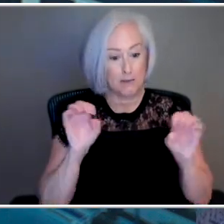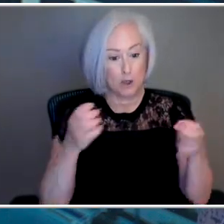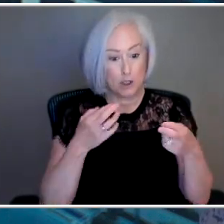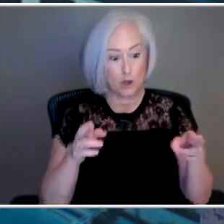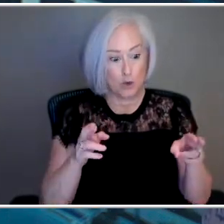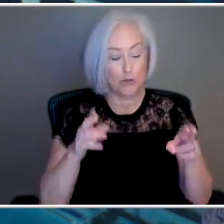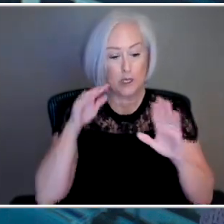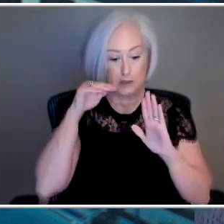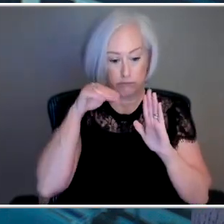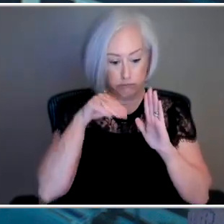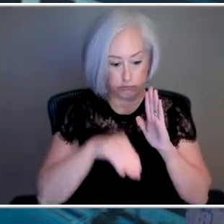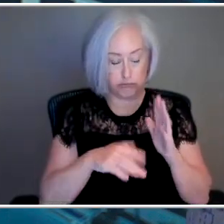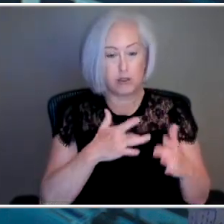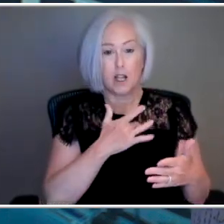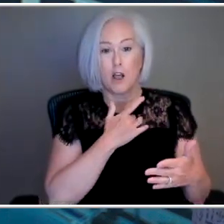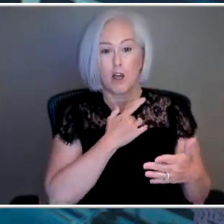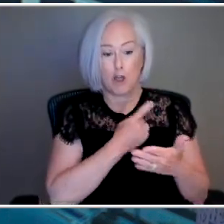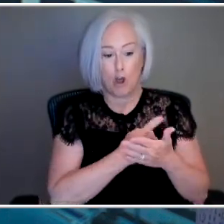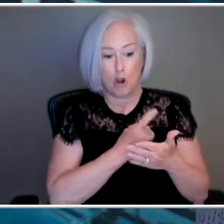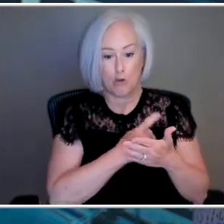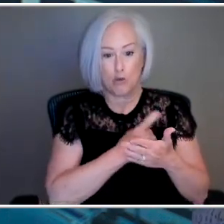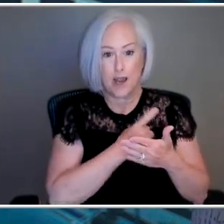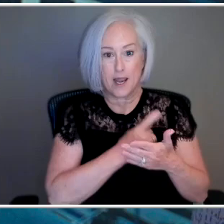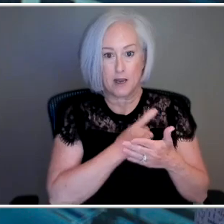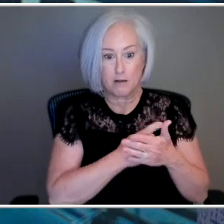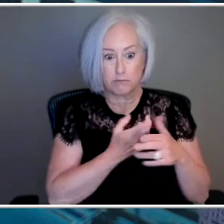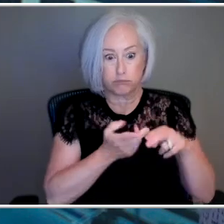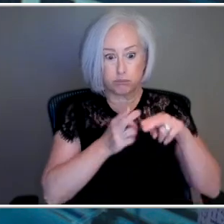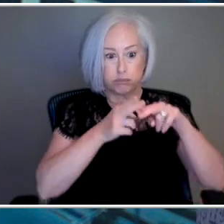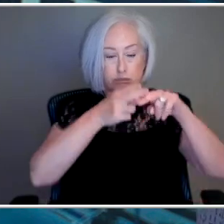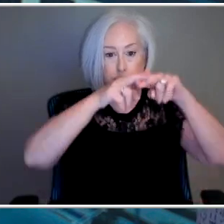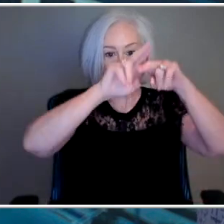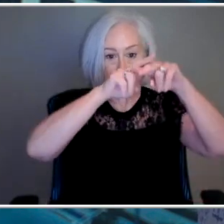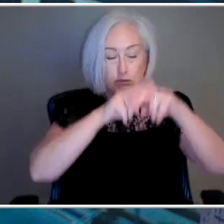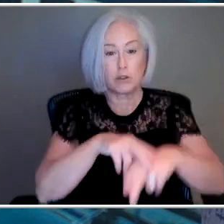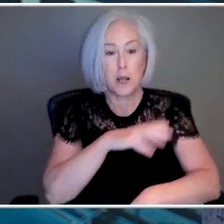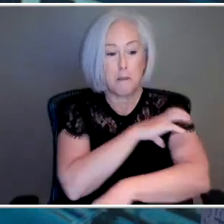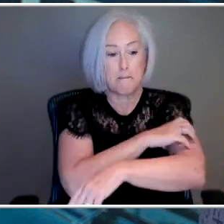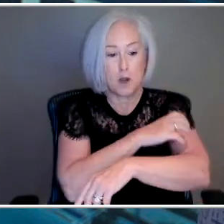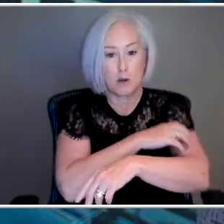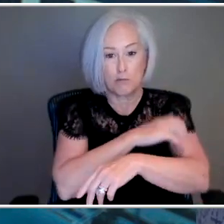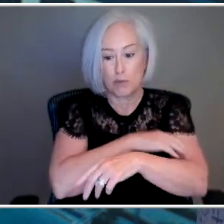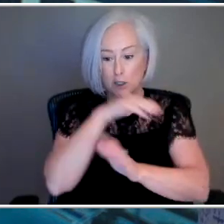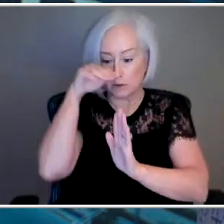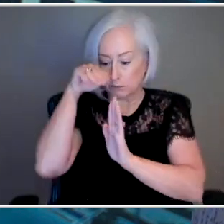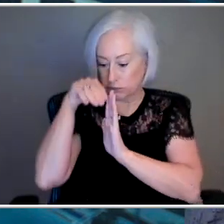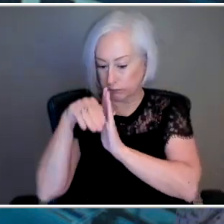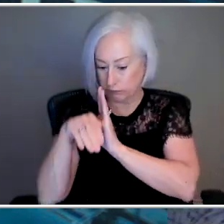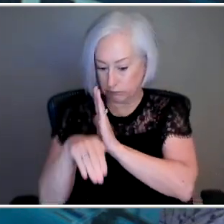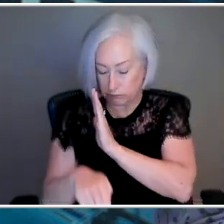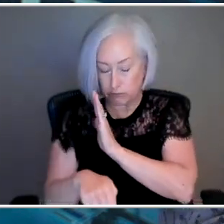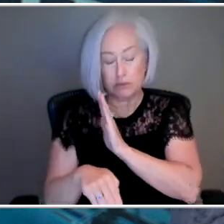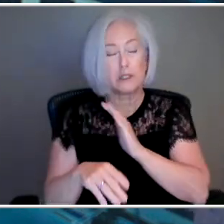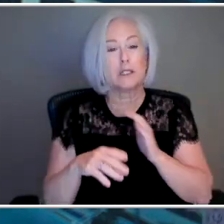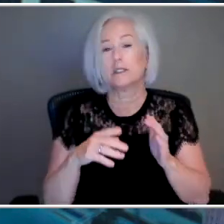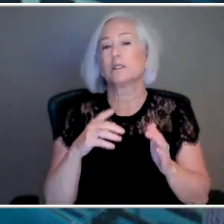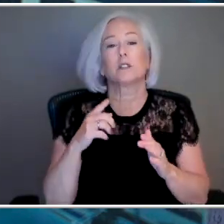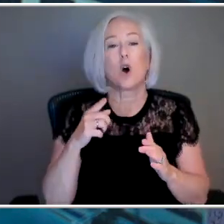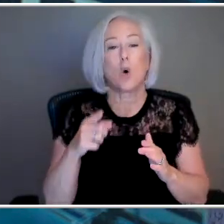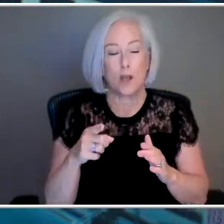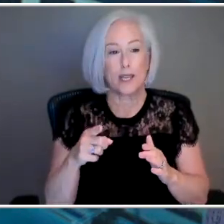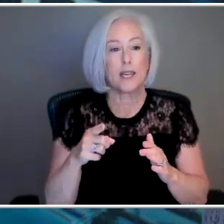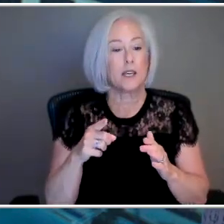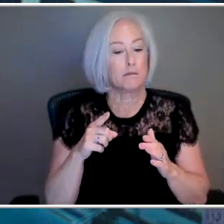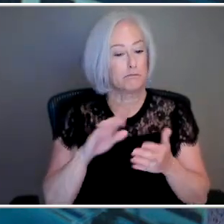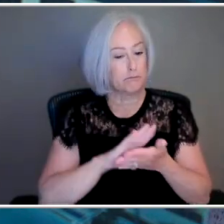heart rate was going up really high, but his blood pressure was going low. And so as he progressed to get worse,